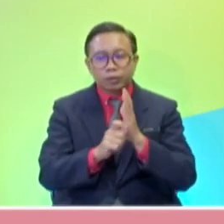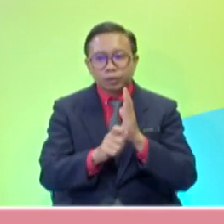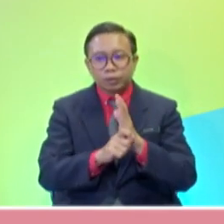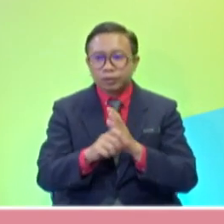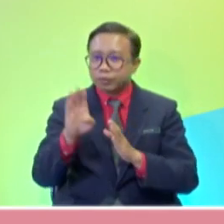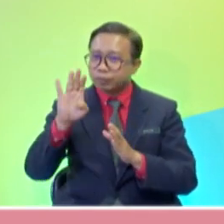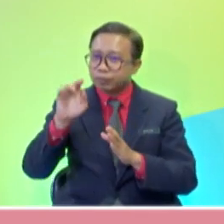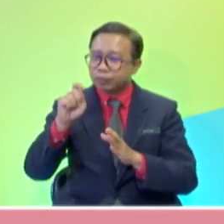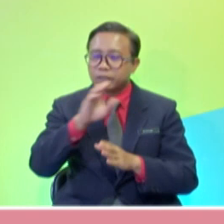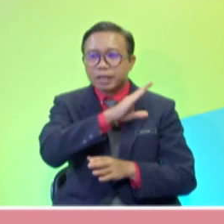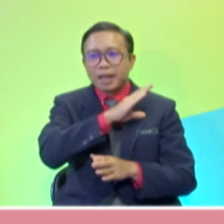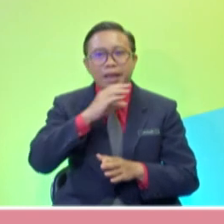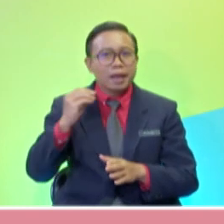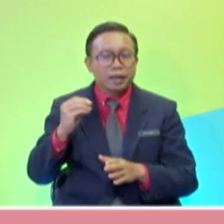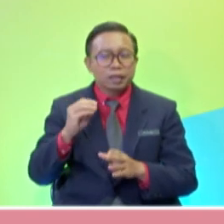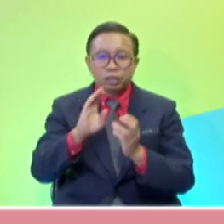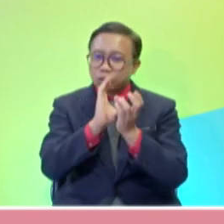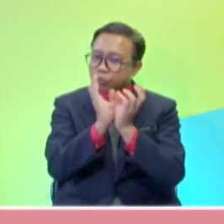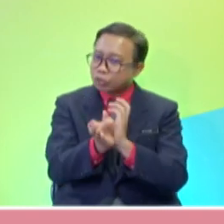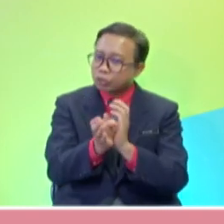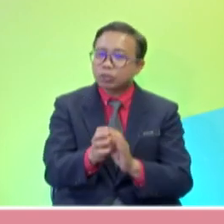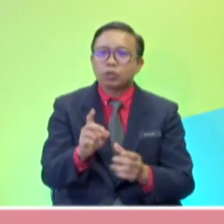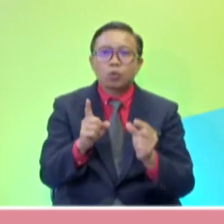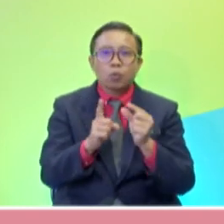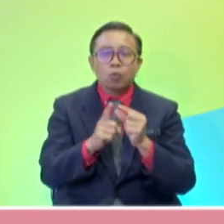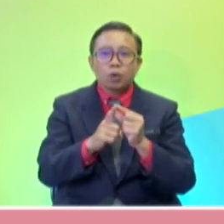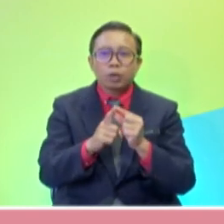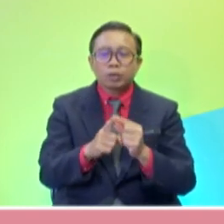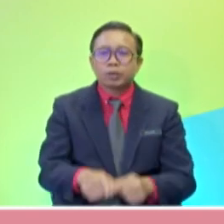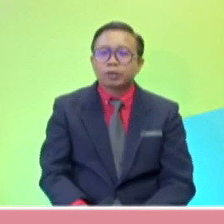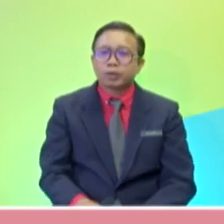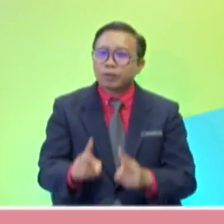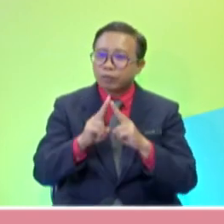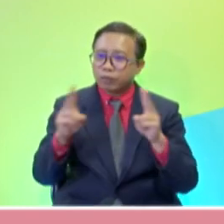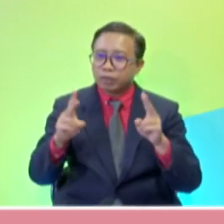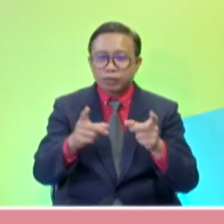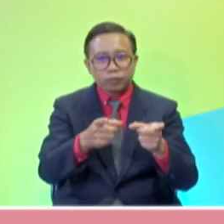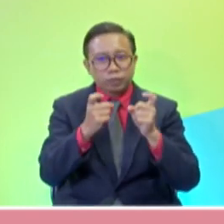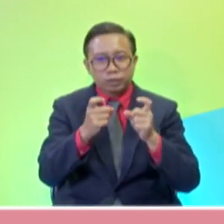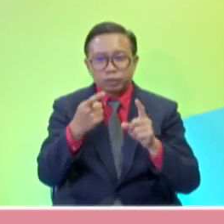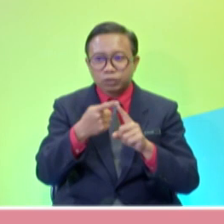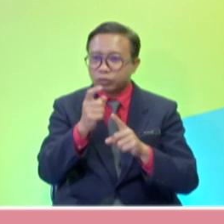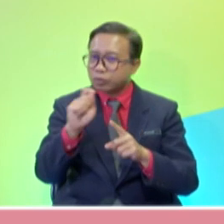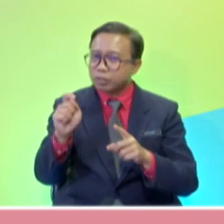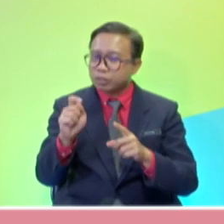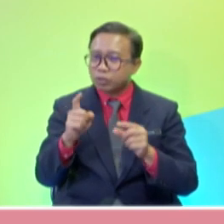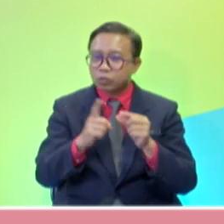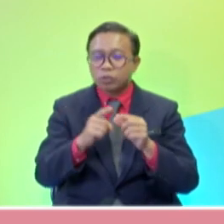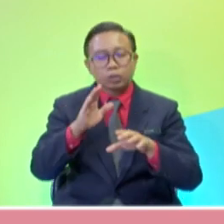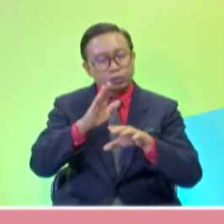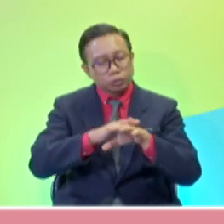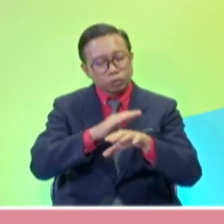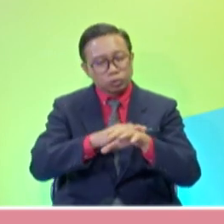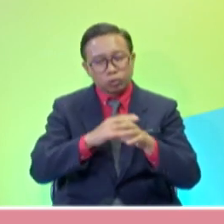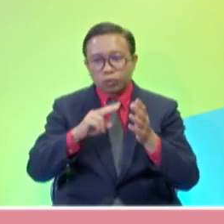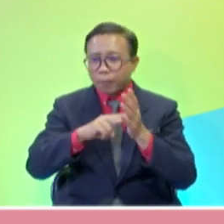bit and changed the words very fast to the word slow. Meaning